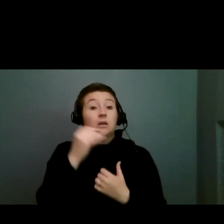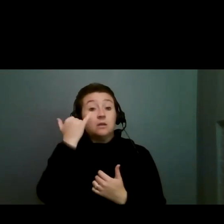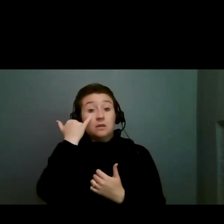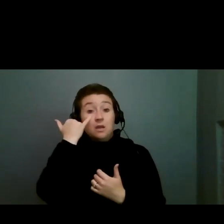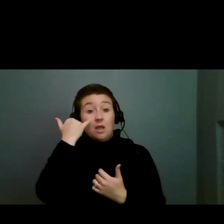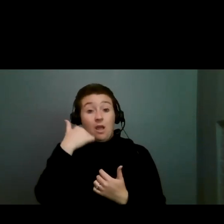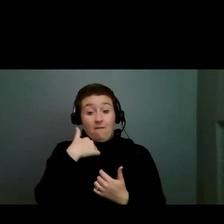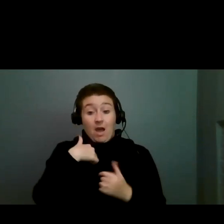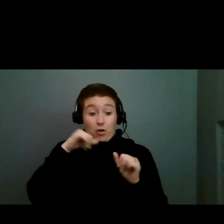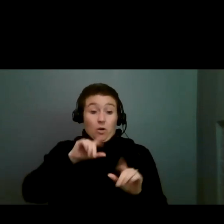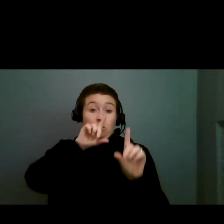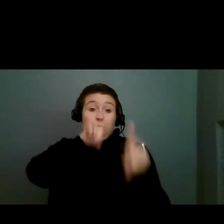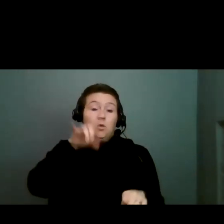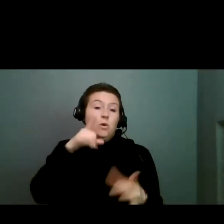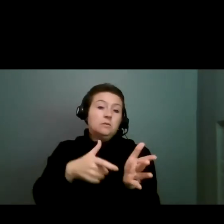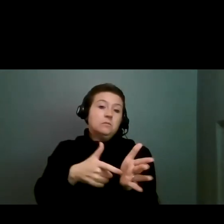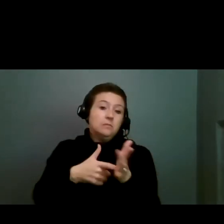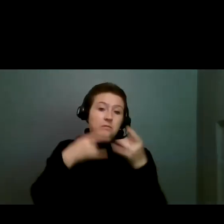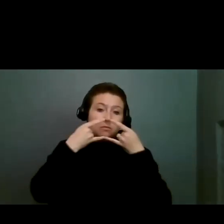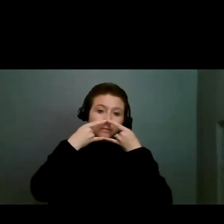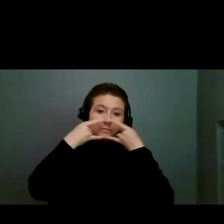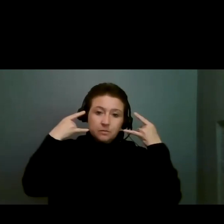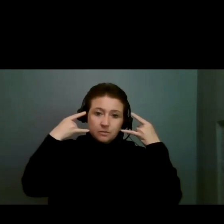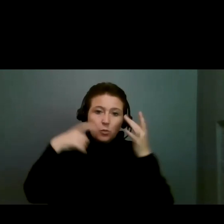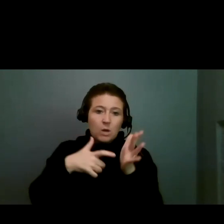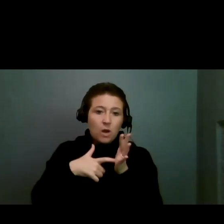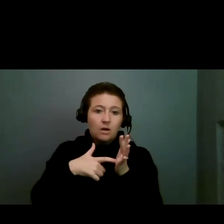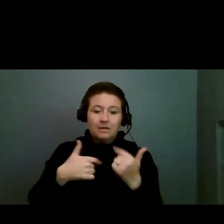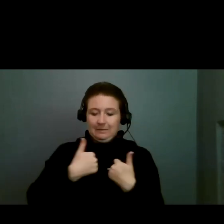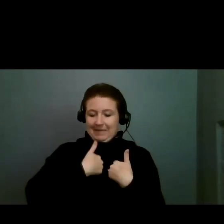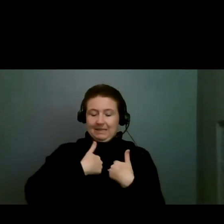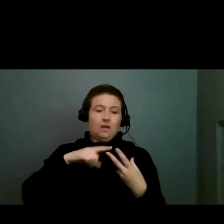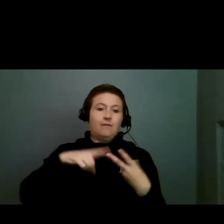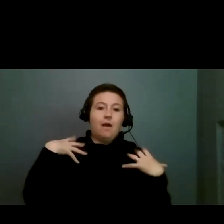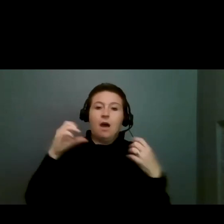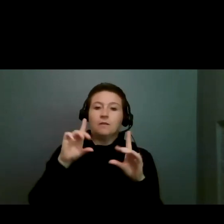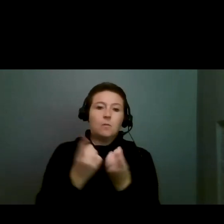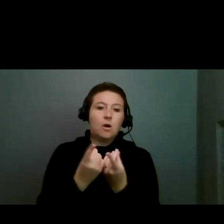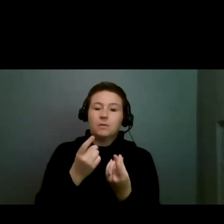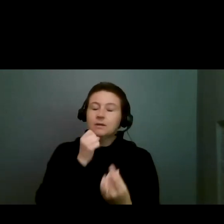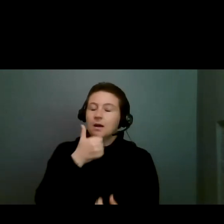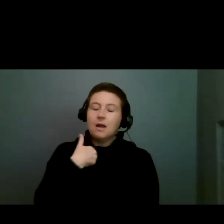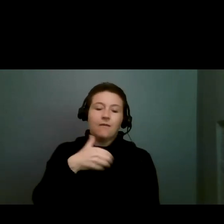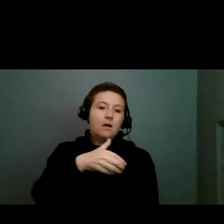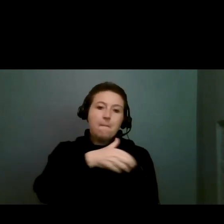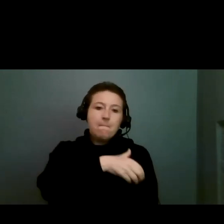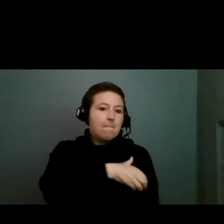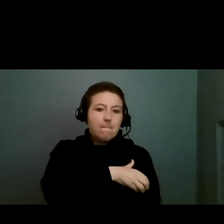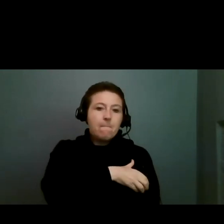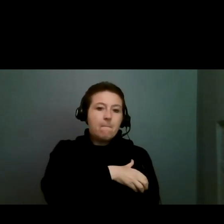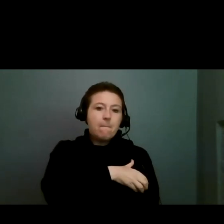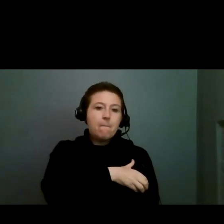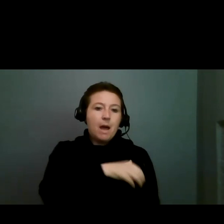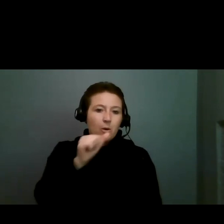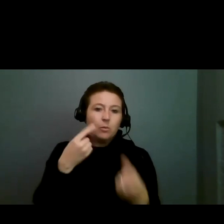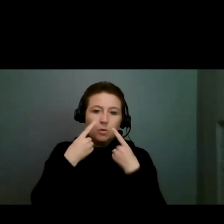masking ordinance. I am not empowered, and the health department is not empowered by the state of Iowa to